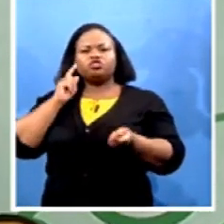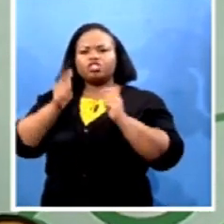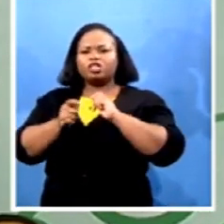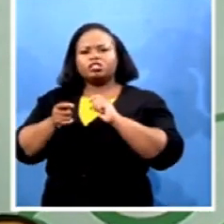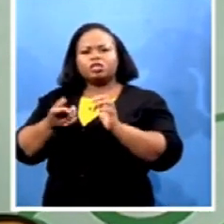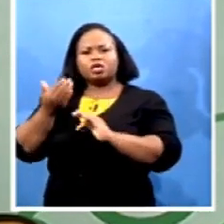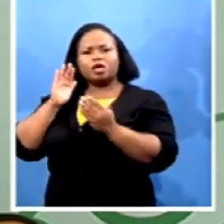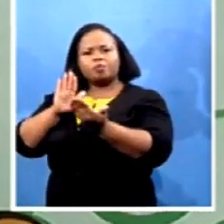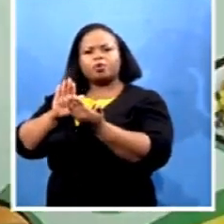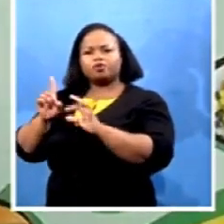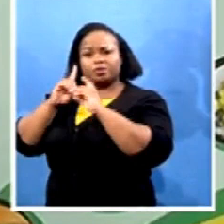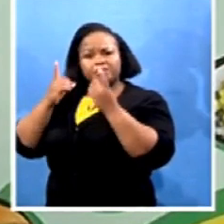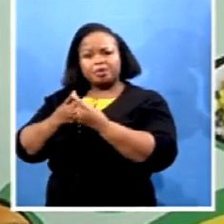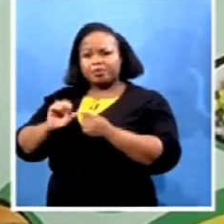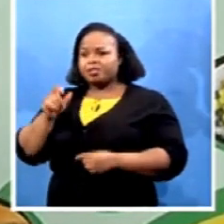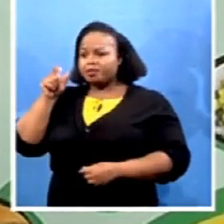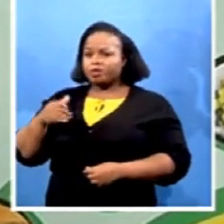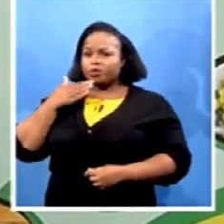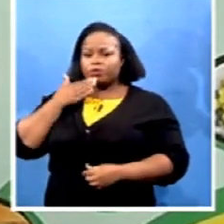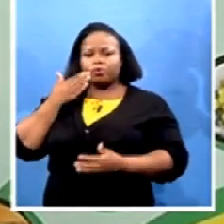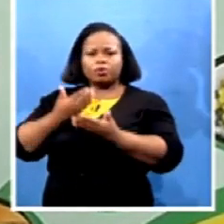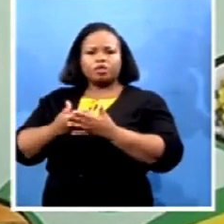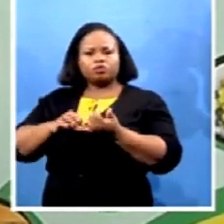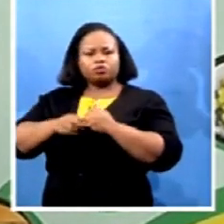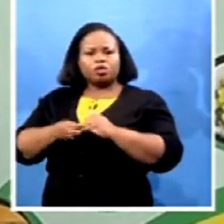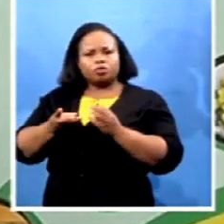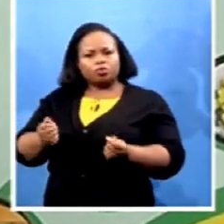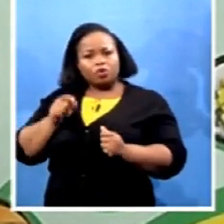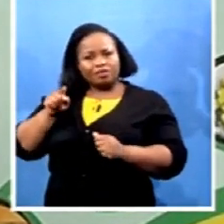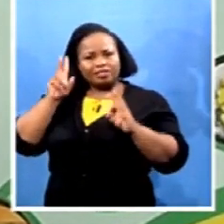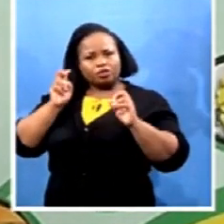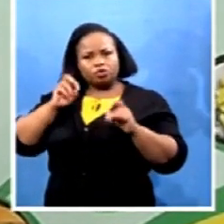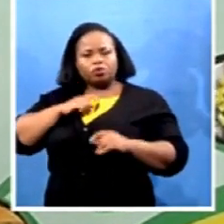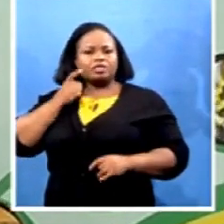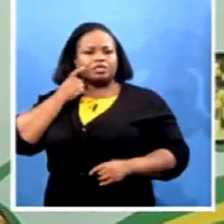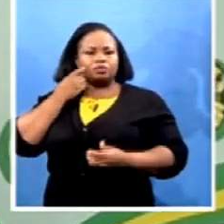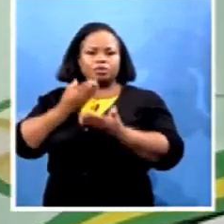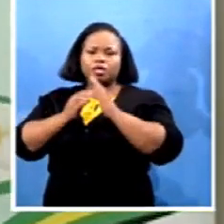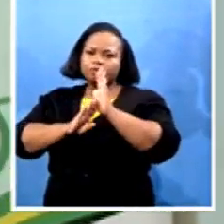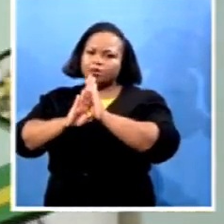dealing with the issue head on so that you can be able to see better results. In the main, you need a proper strategy,